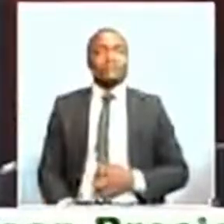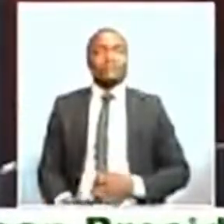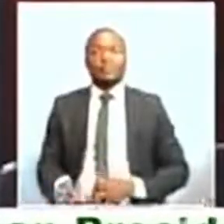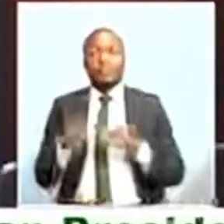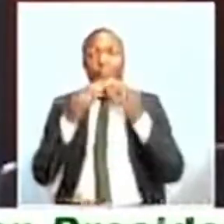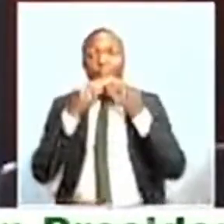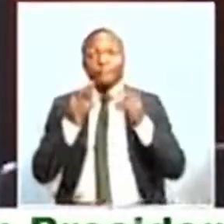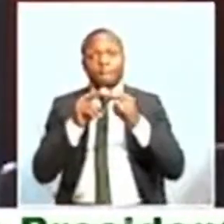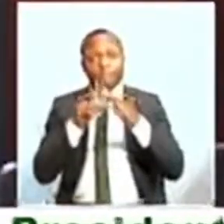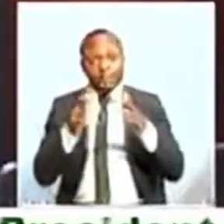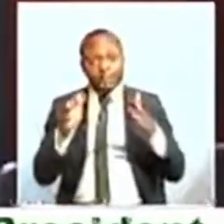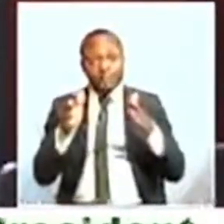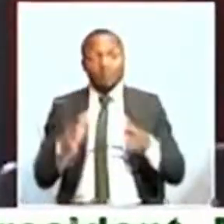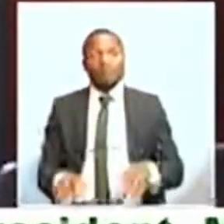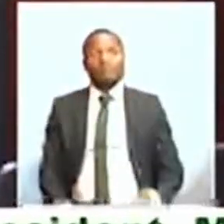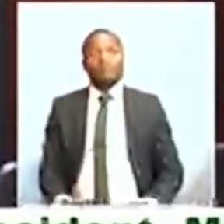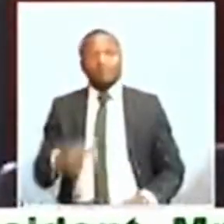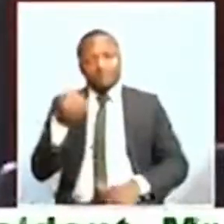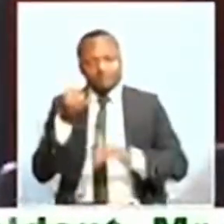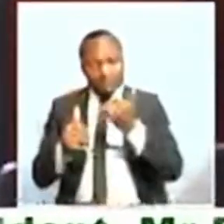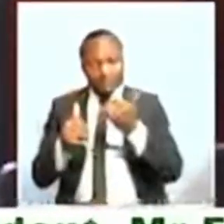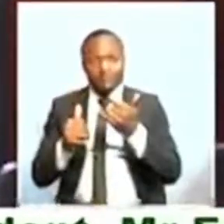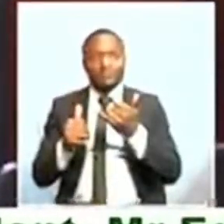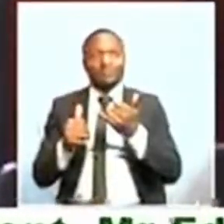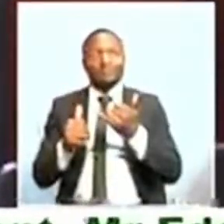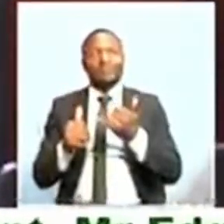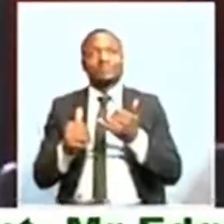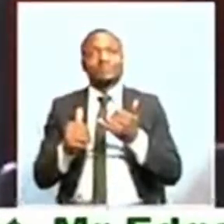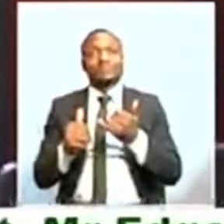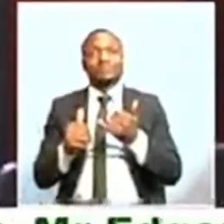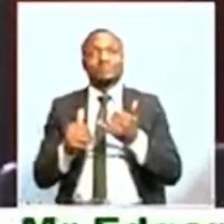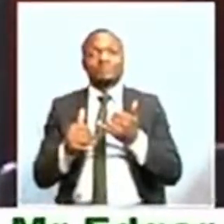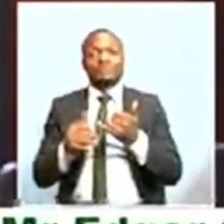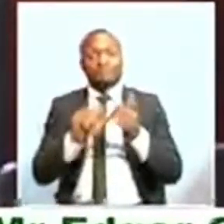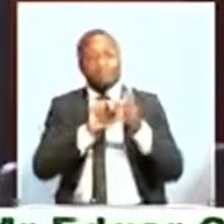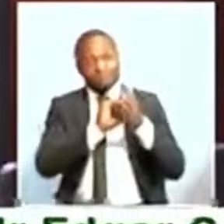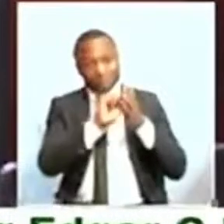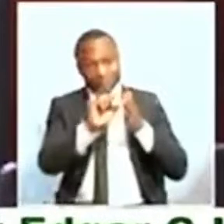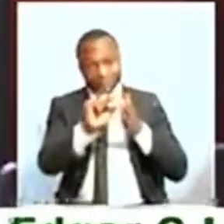Thank you very much. So that ends there.